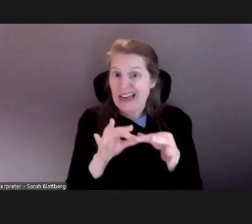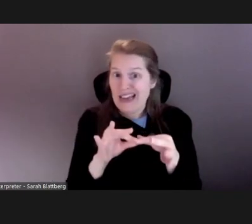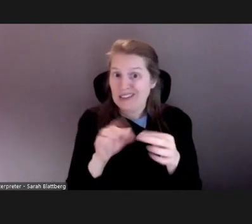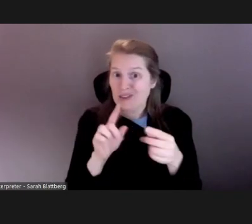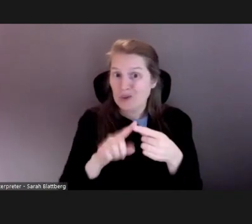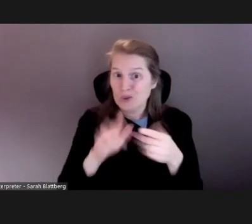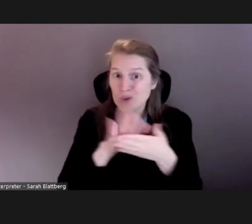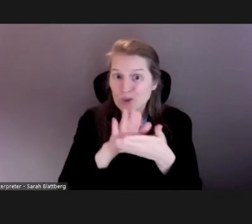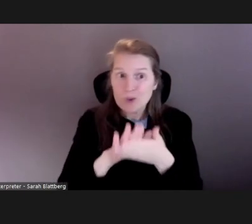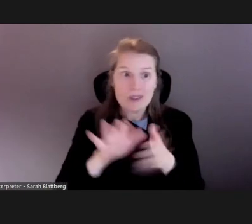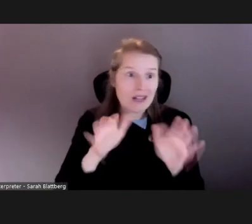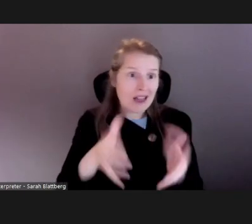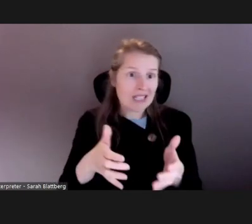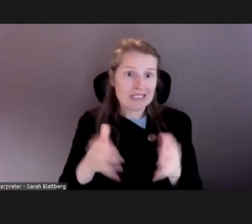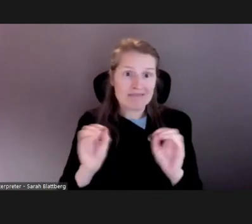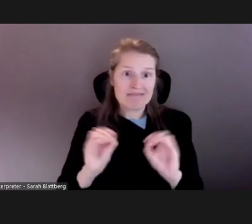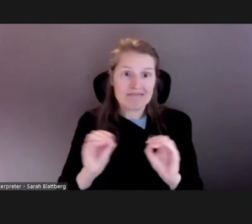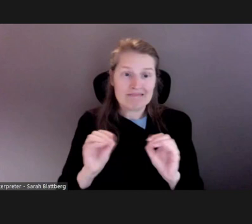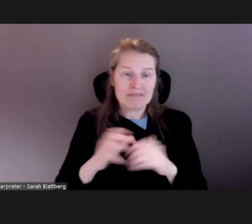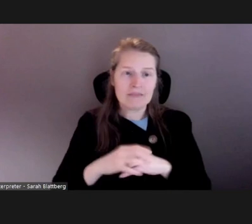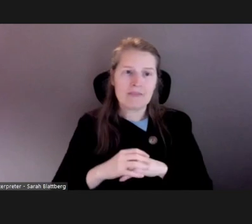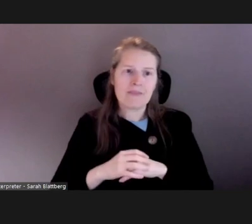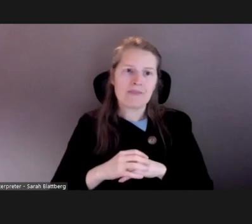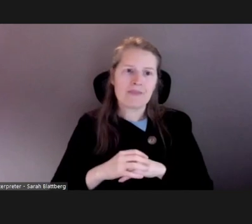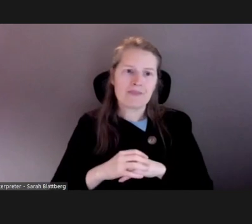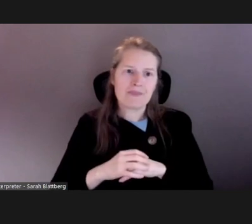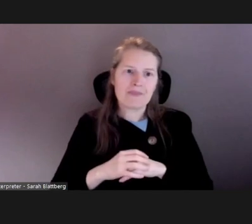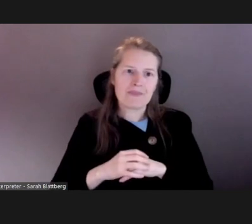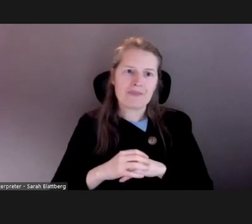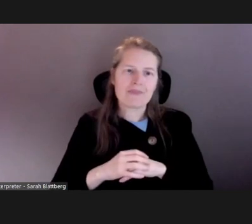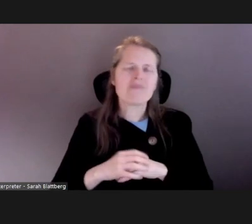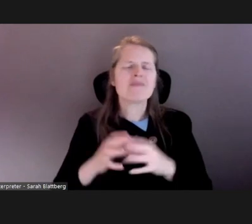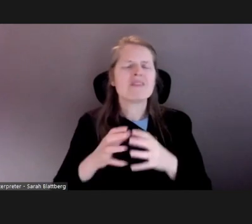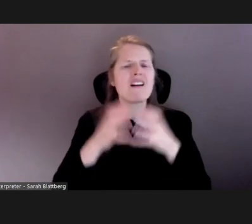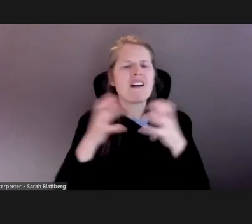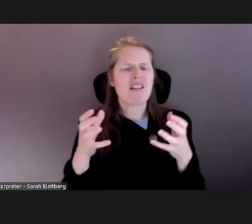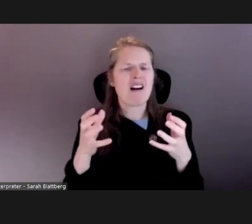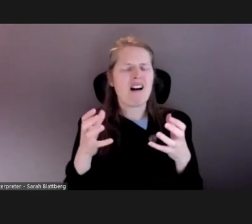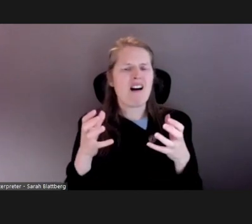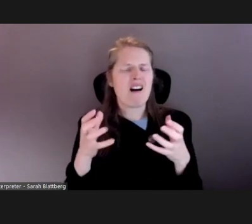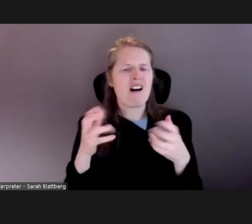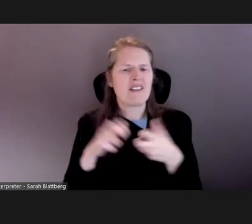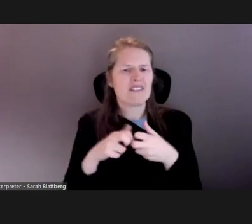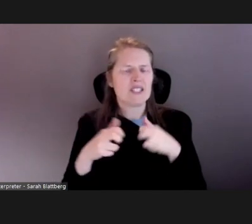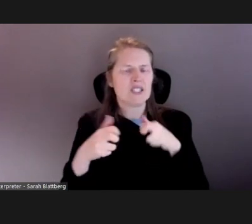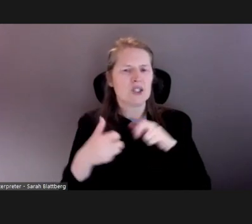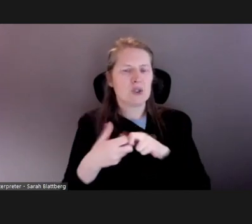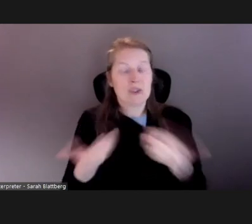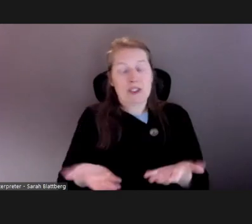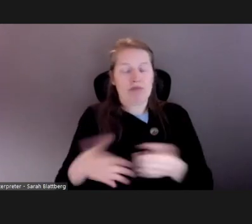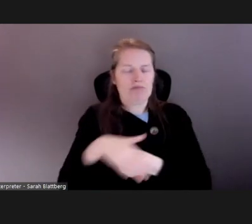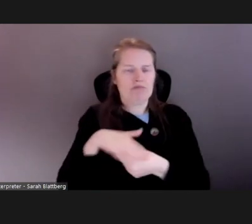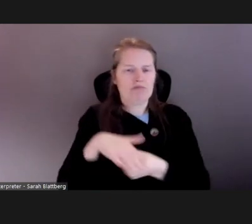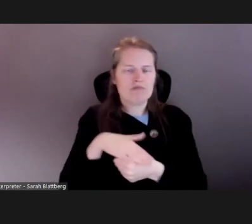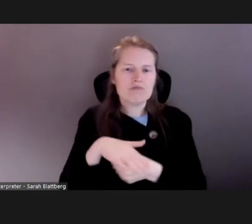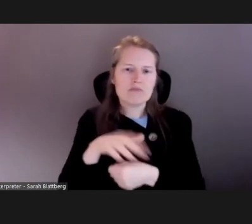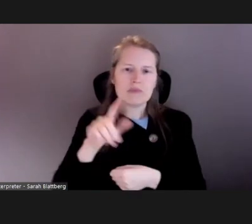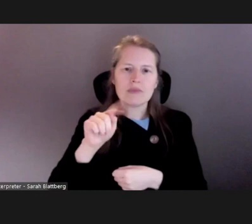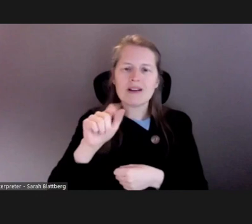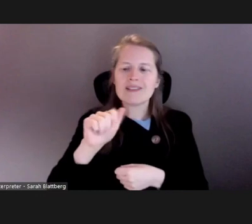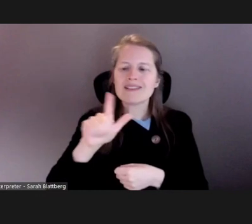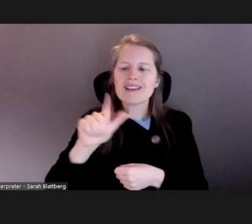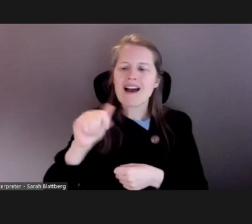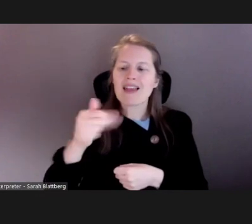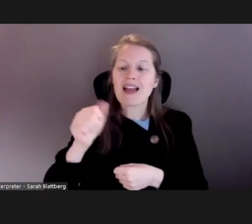classes, and so there's a lot of issues. In this particular area, I'd say Tallahassee in